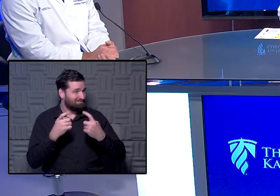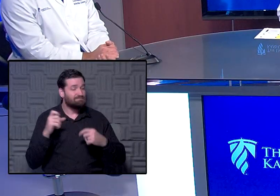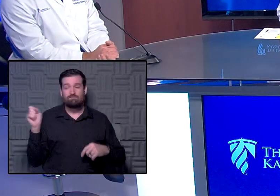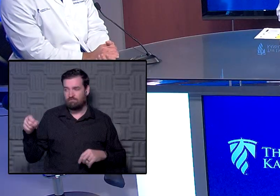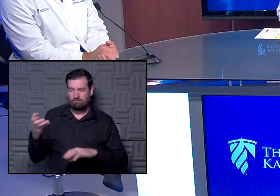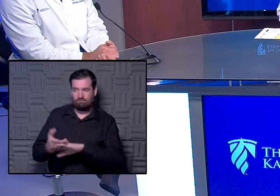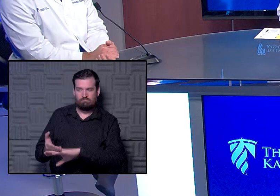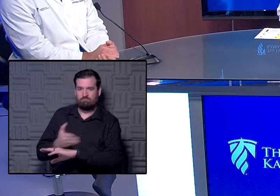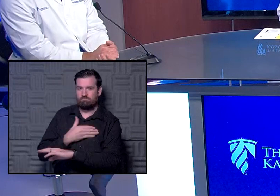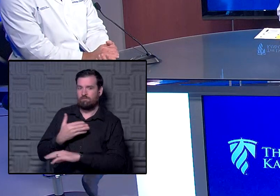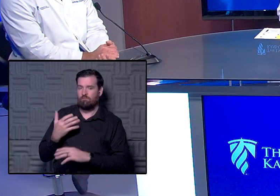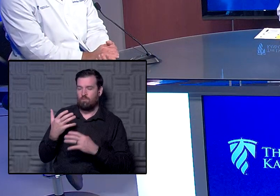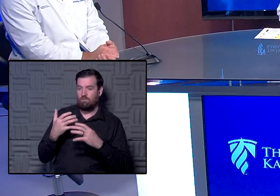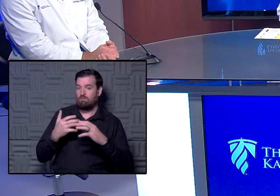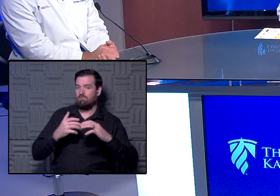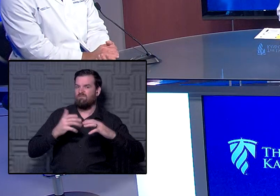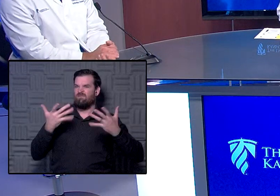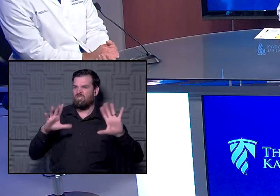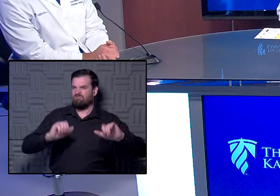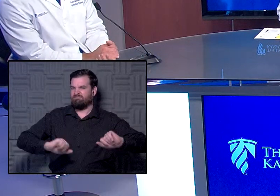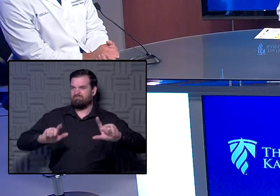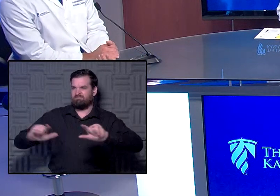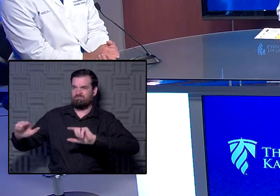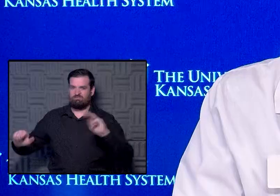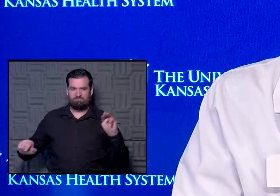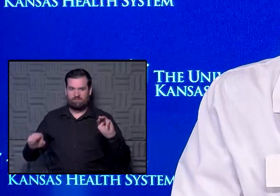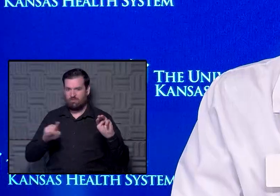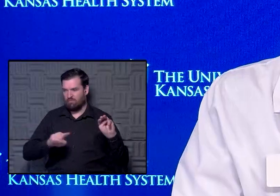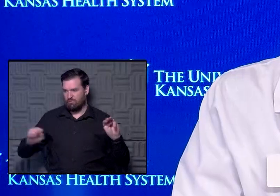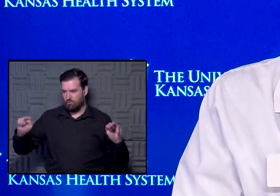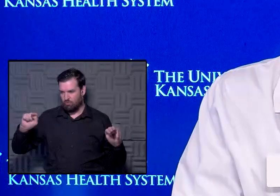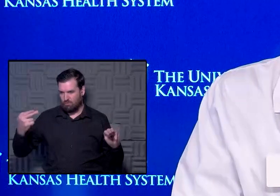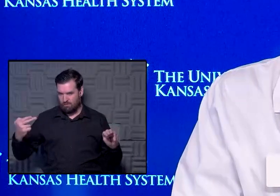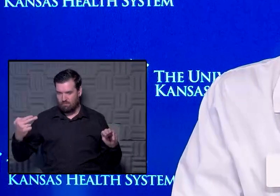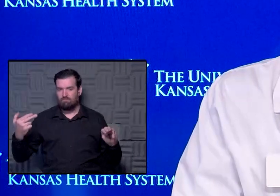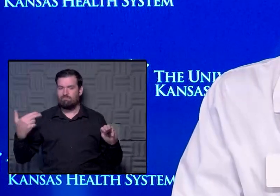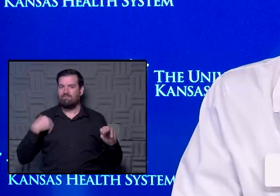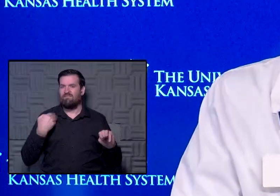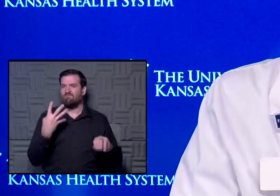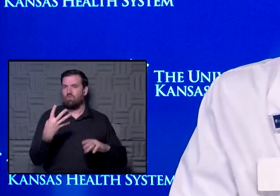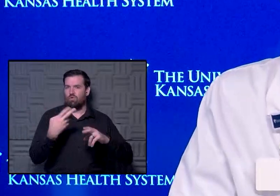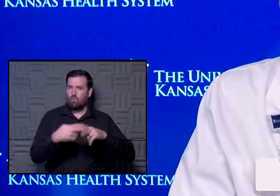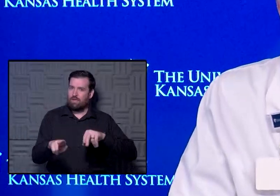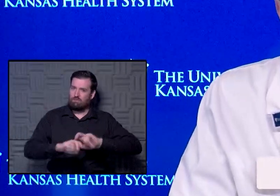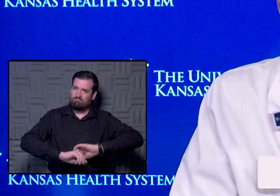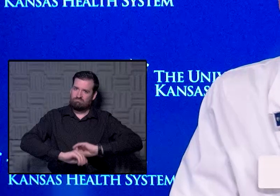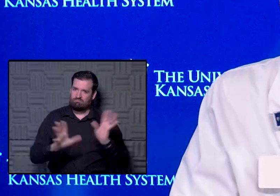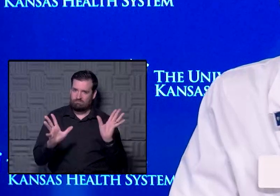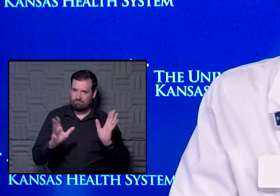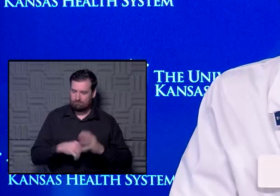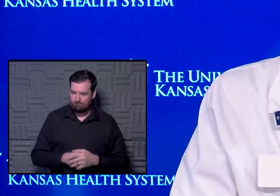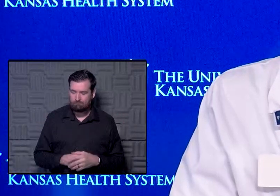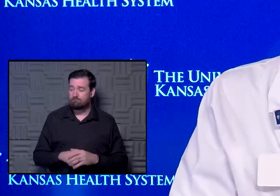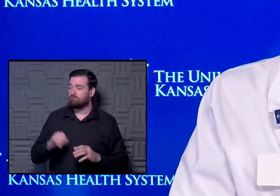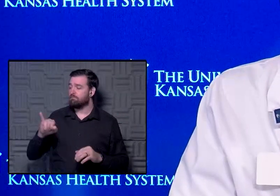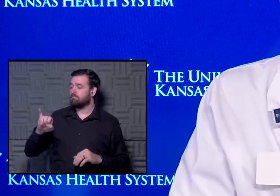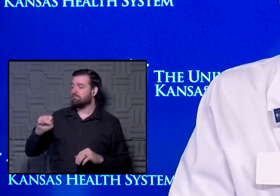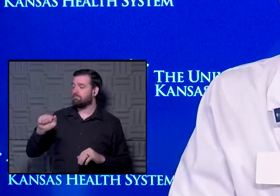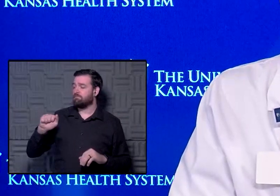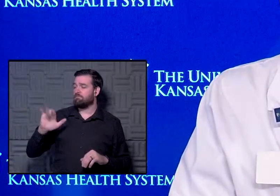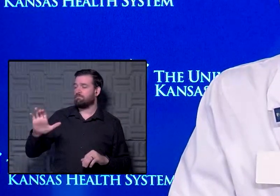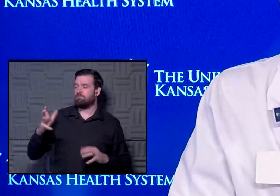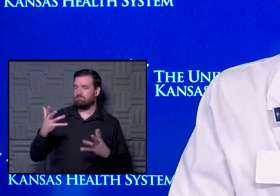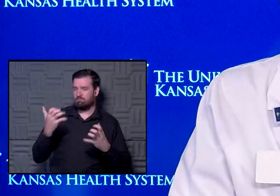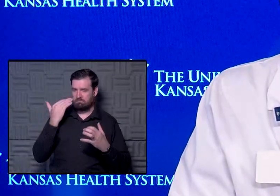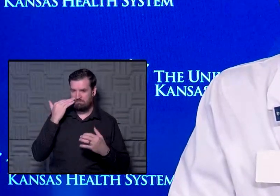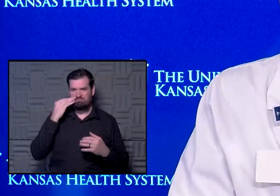and before we get to the ones that we've compiled Monday through Thursday, we have 4 quick clarifying questions. All right. Isaac wants to know the numbers